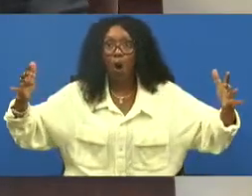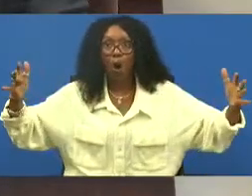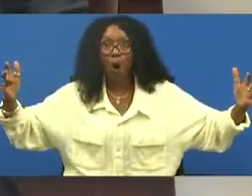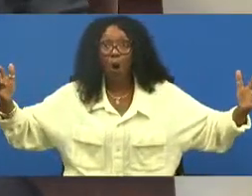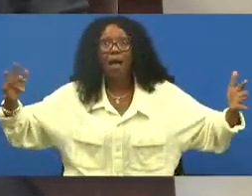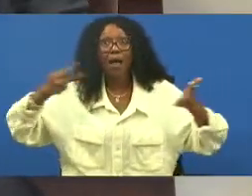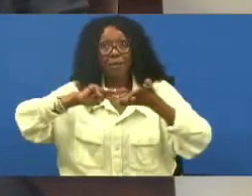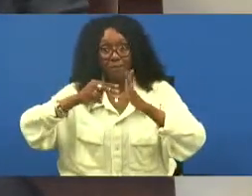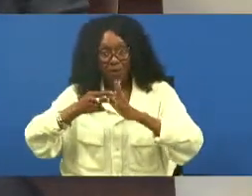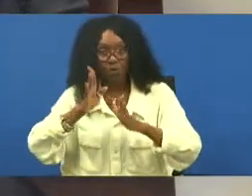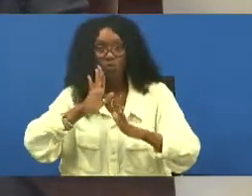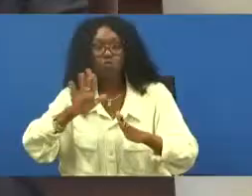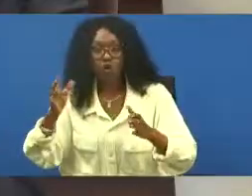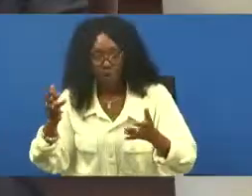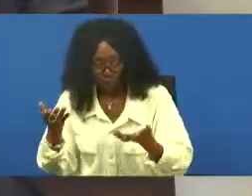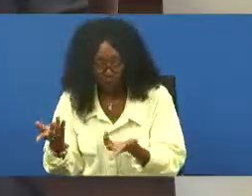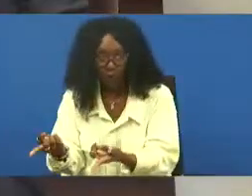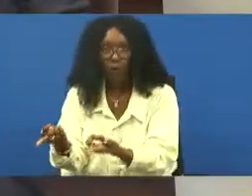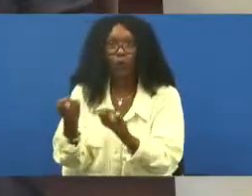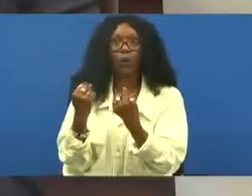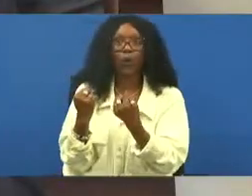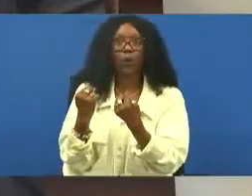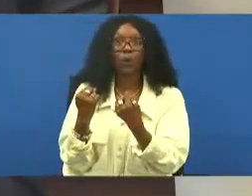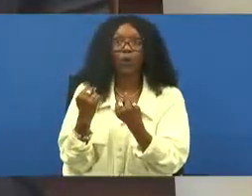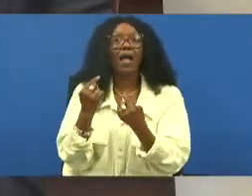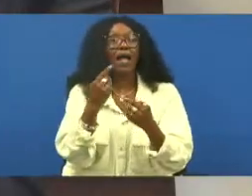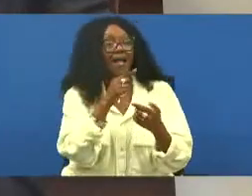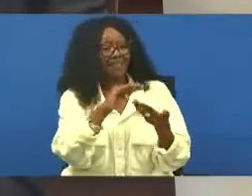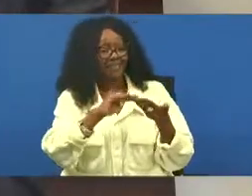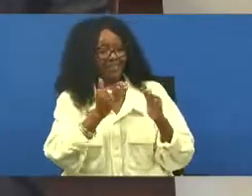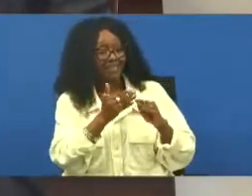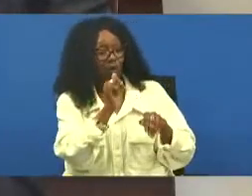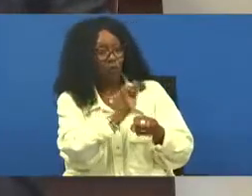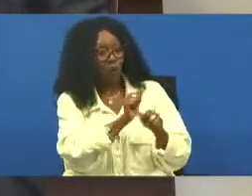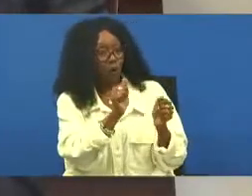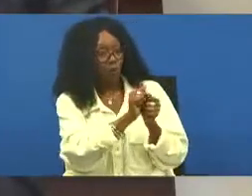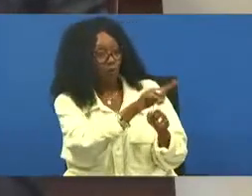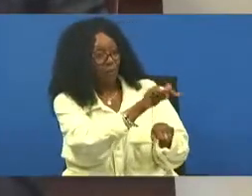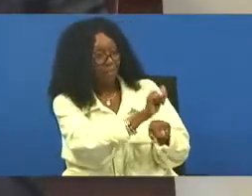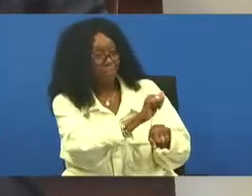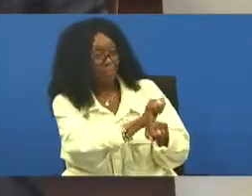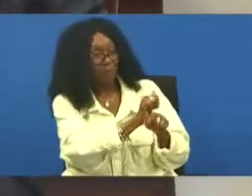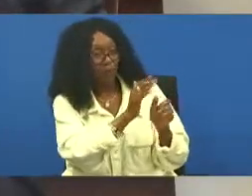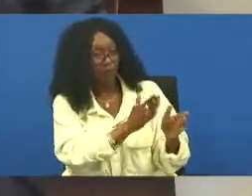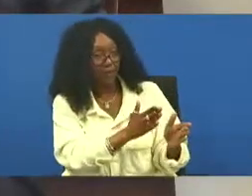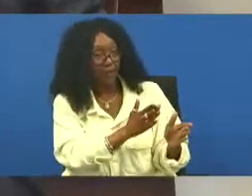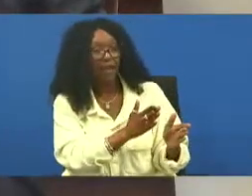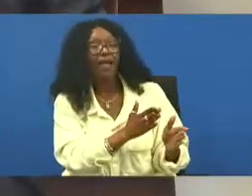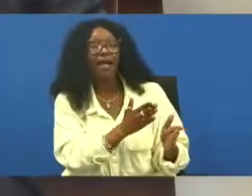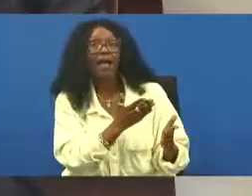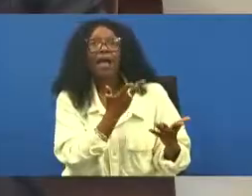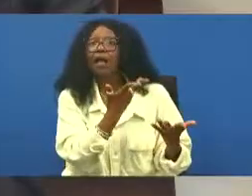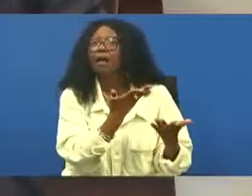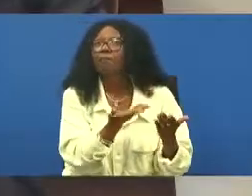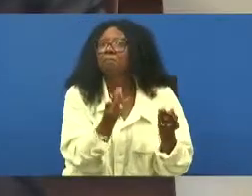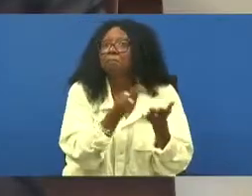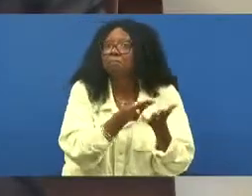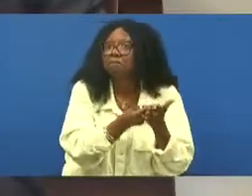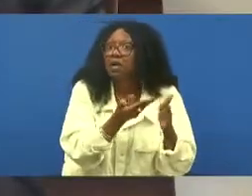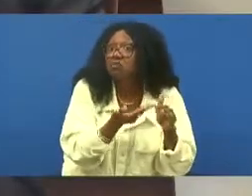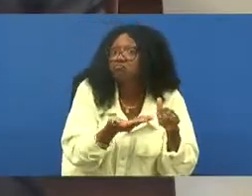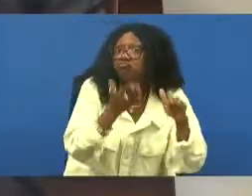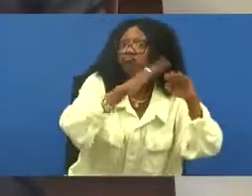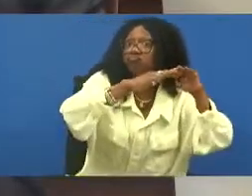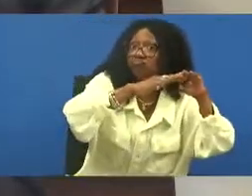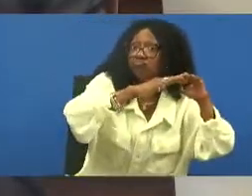itself to work with some of these employees that we have in possibly giving them raises, in working with